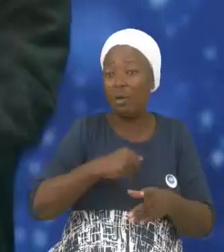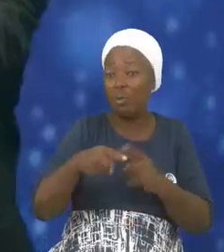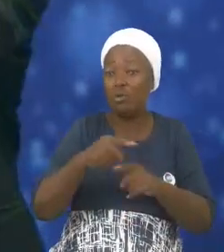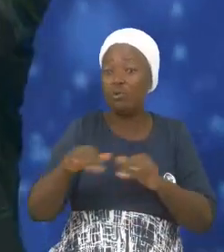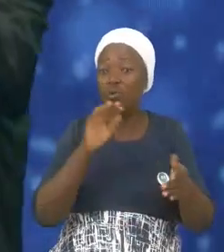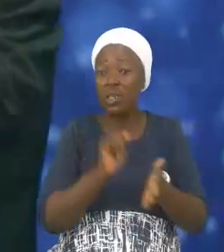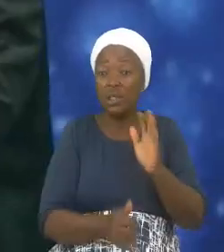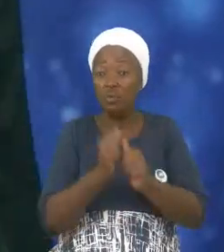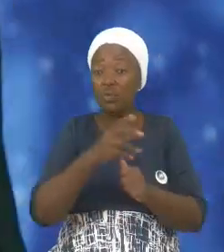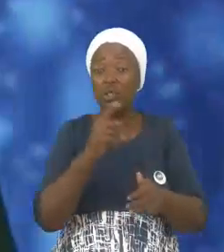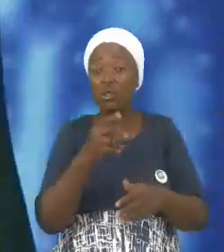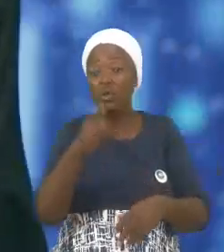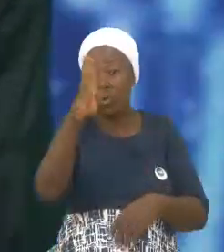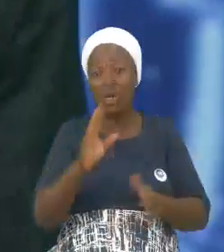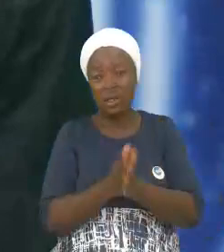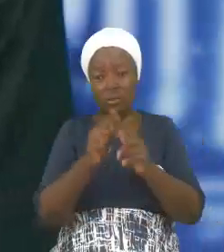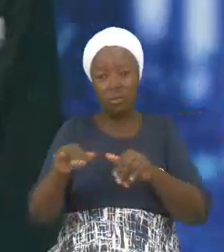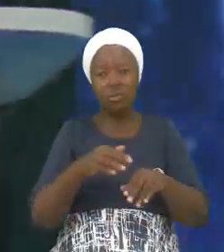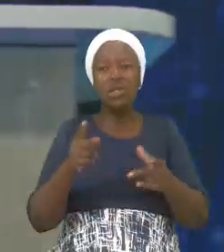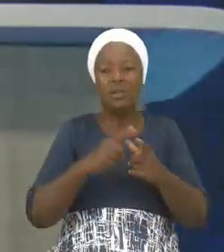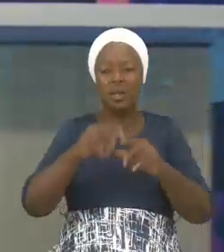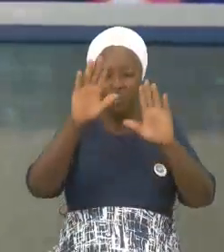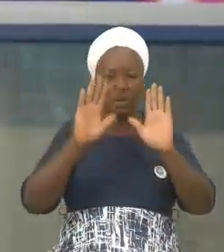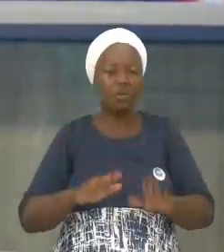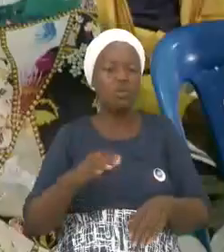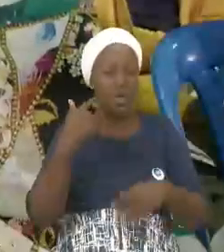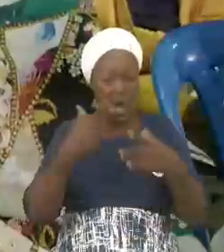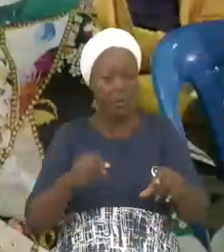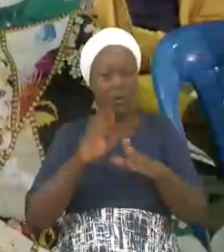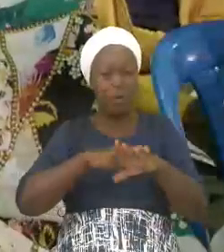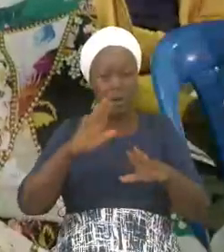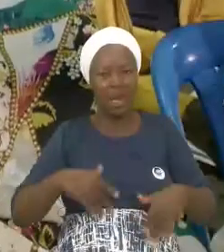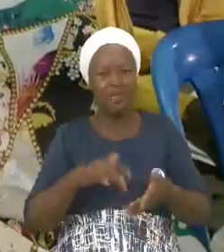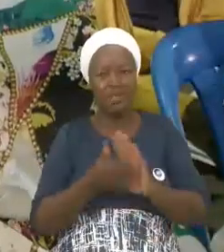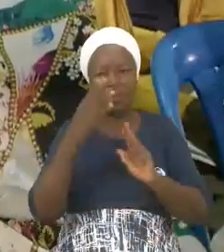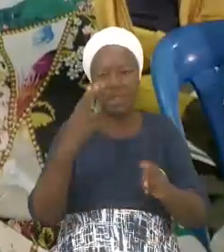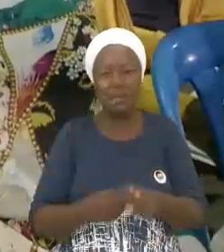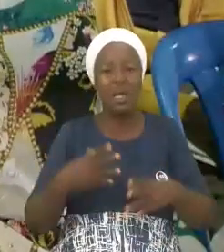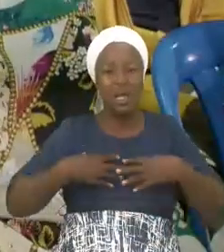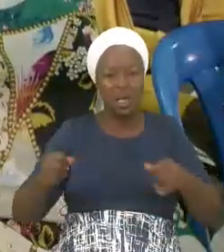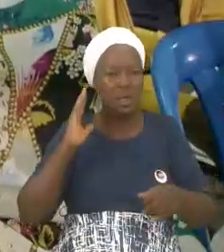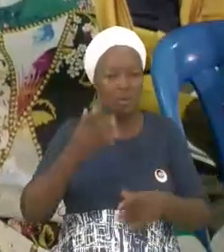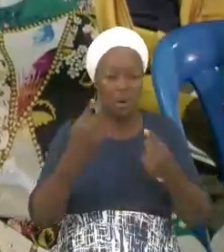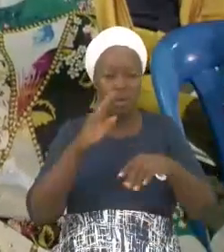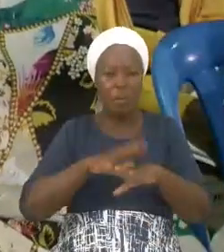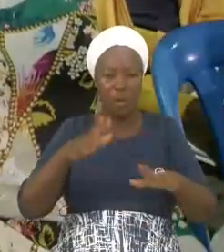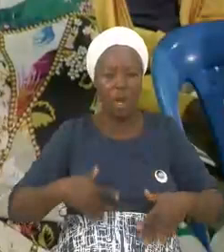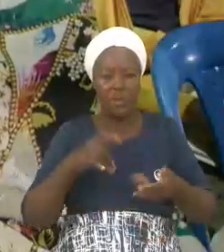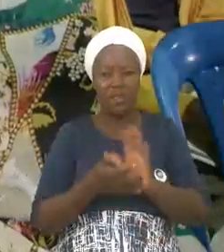God has told you to do, miracle will come upon your life. Healing will come upon your